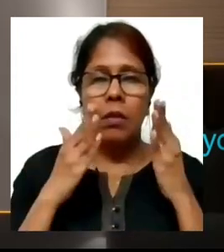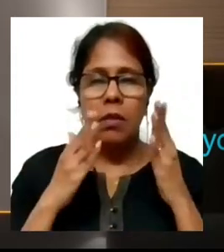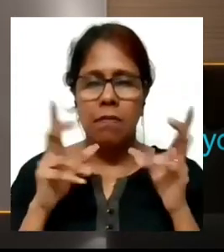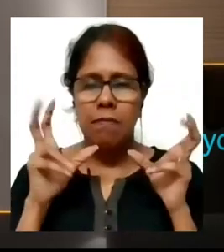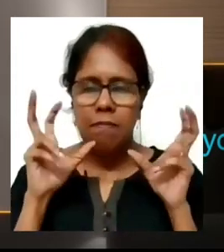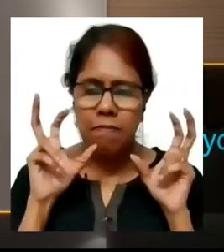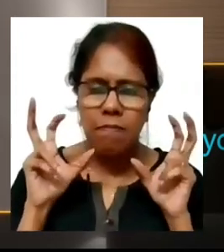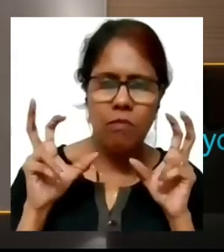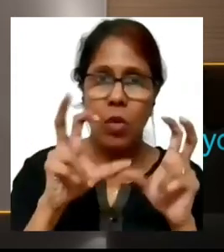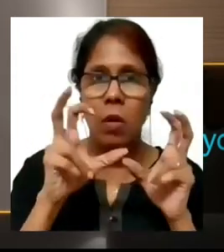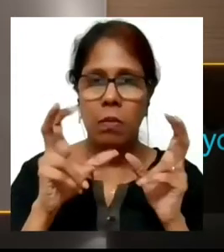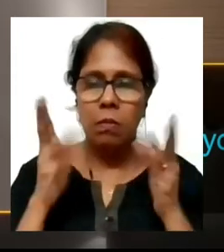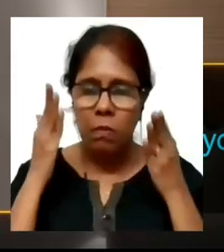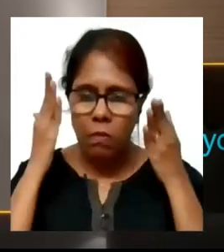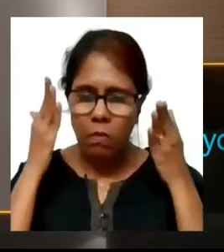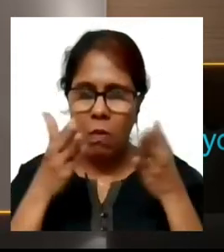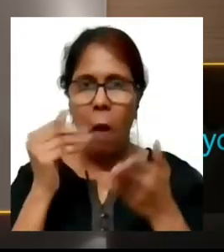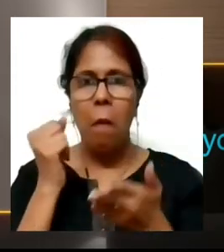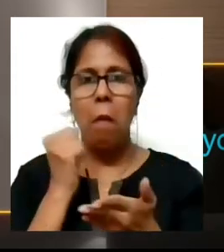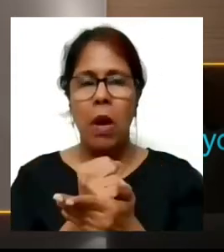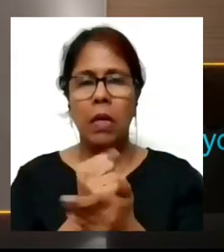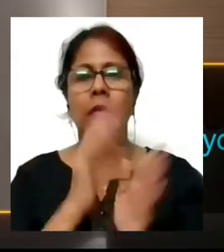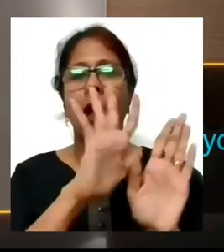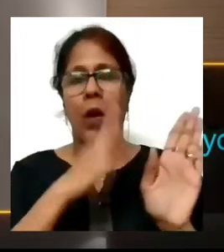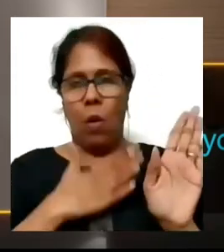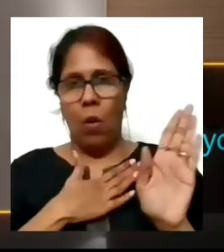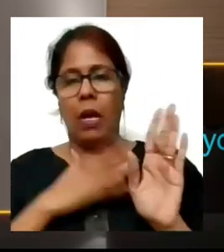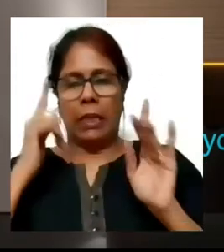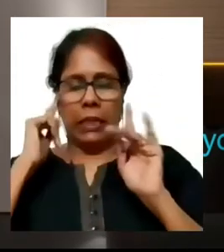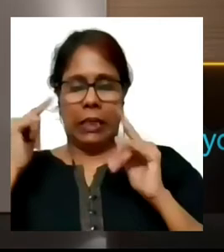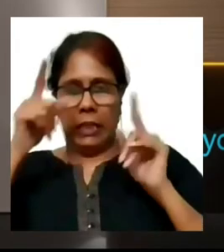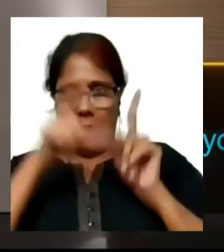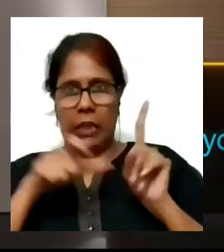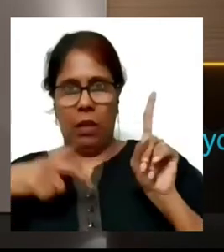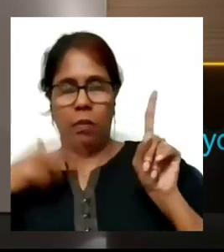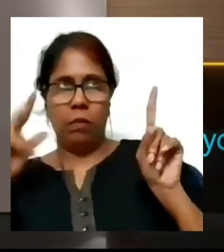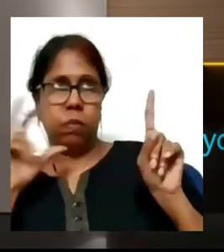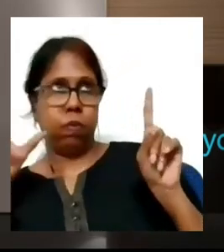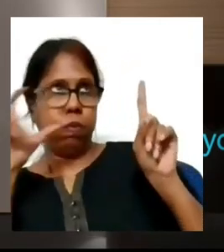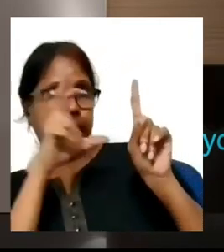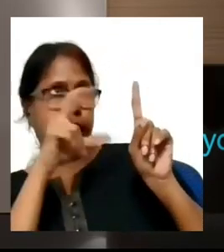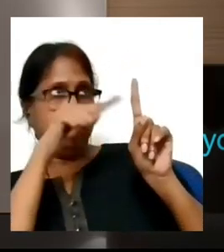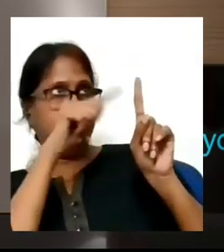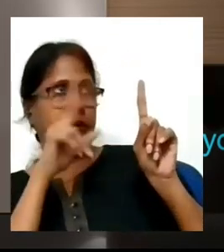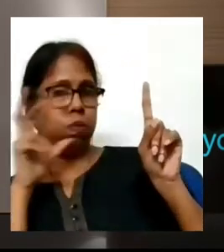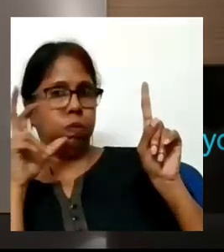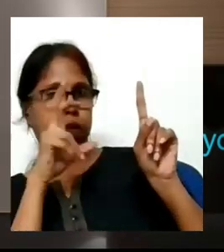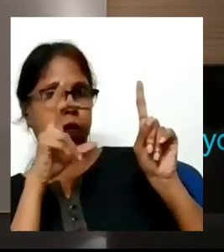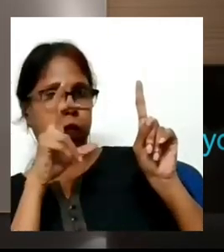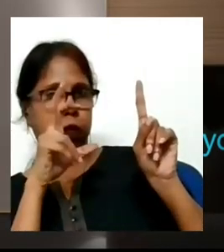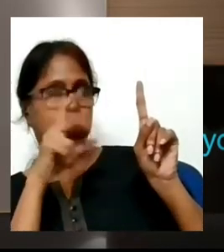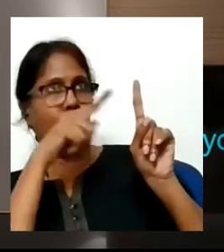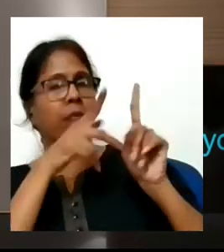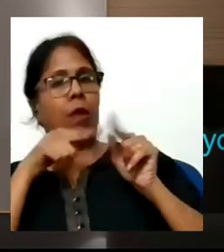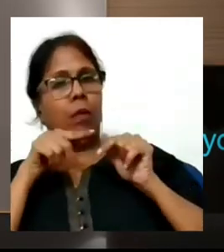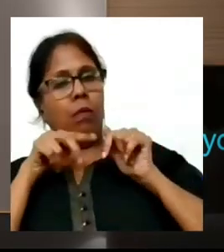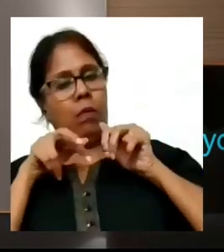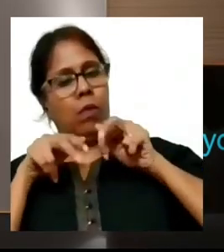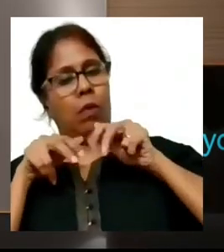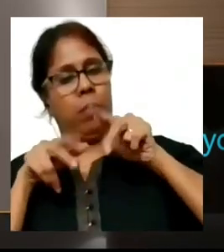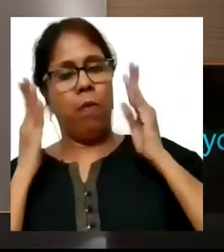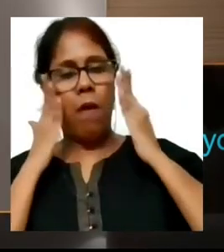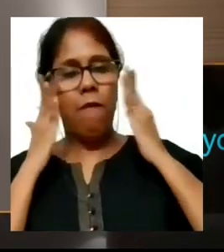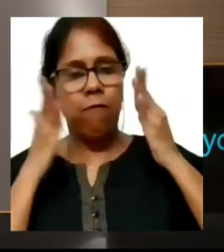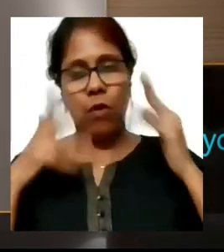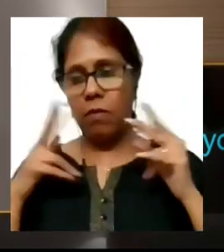this requires, let me take care of you and watch what you're doing while you pay full attention on